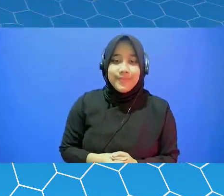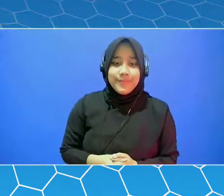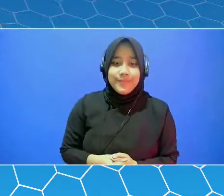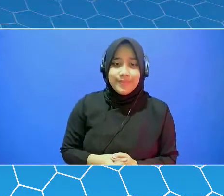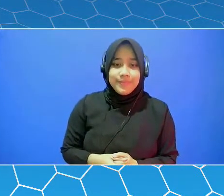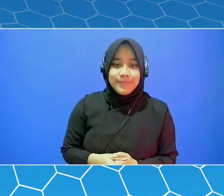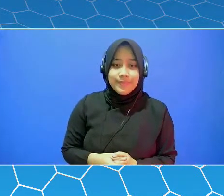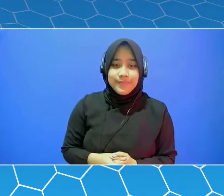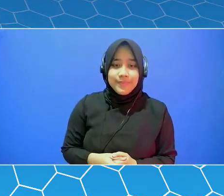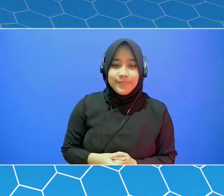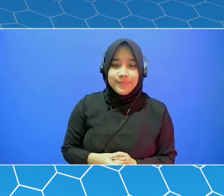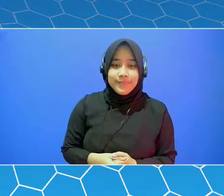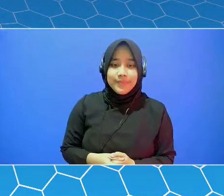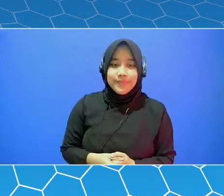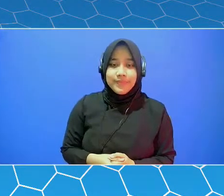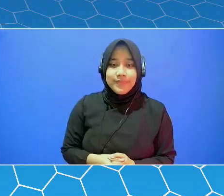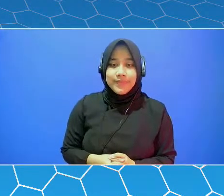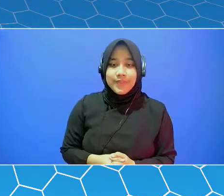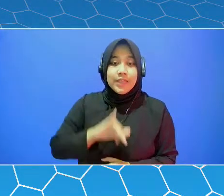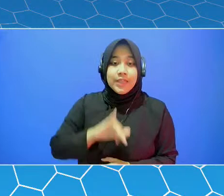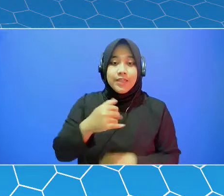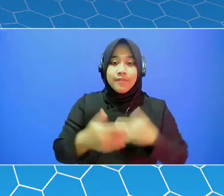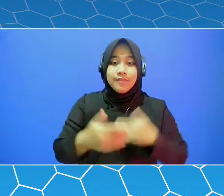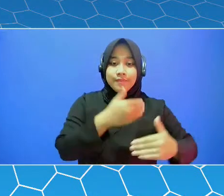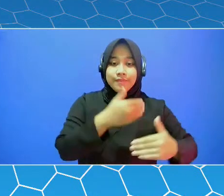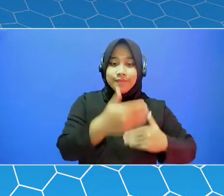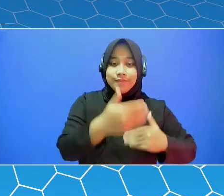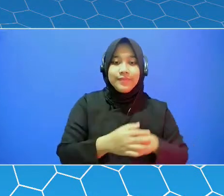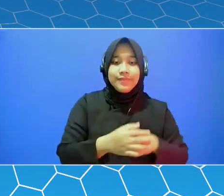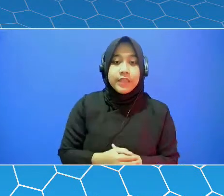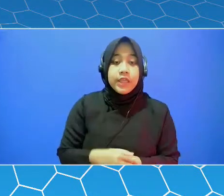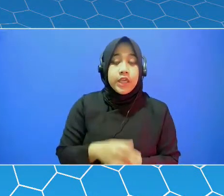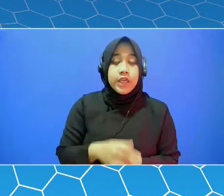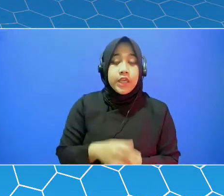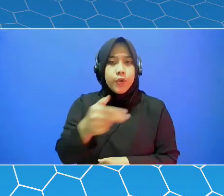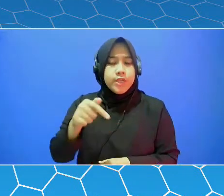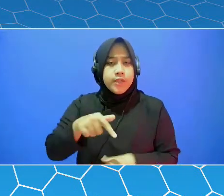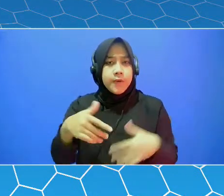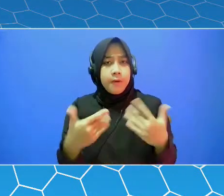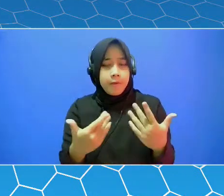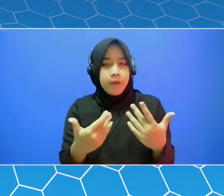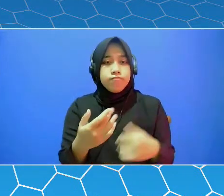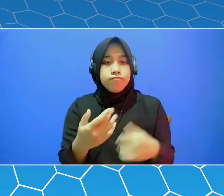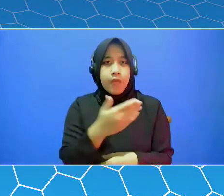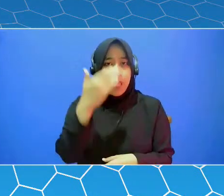So next slide, please. Yeah, Indonesia itself, as we all know, is a large